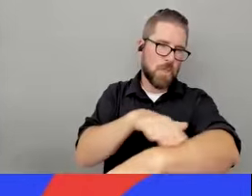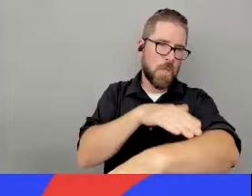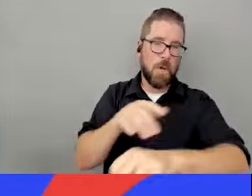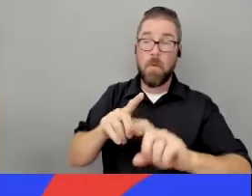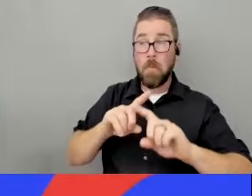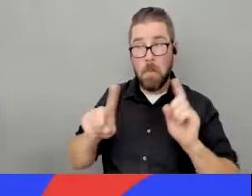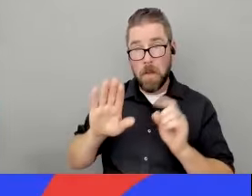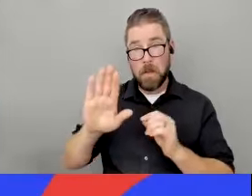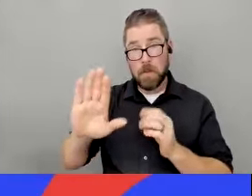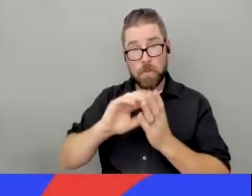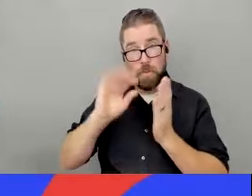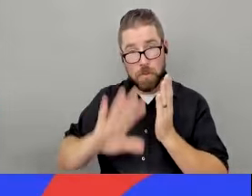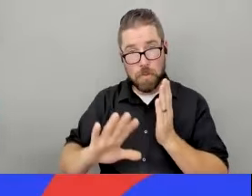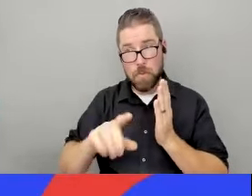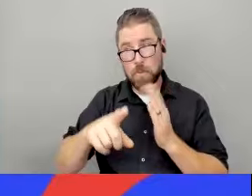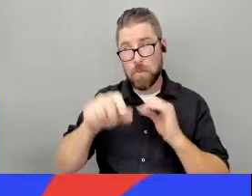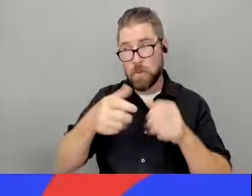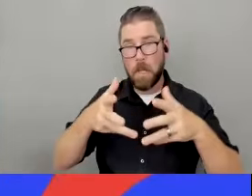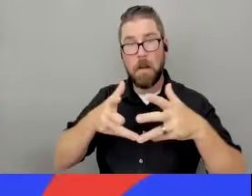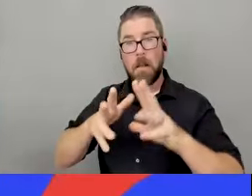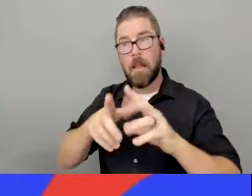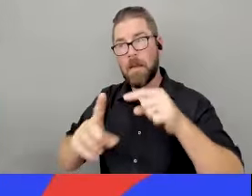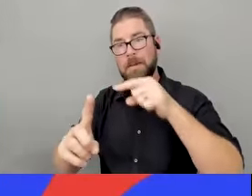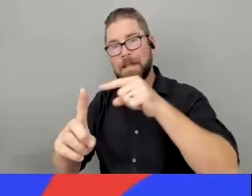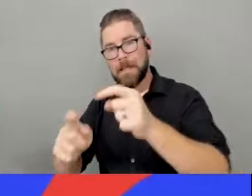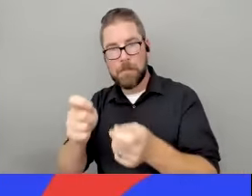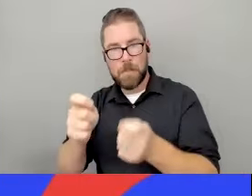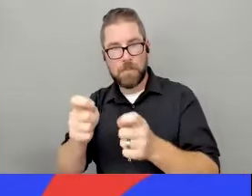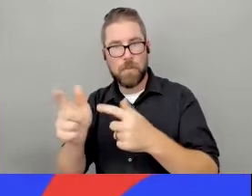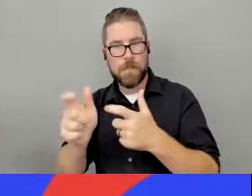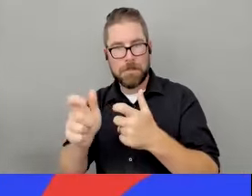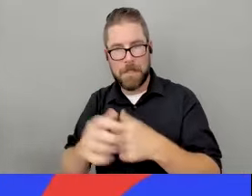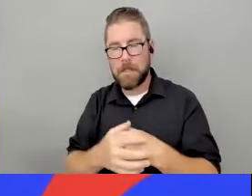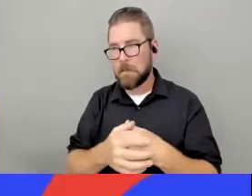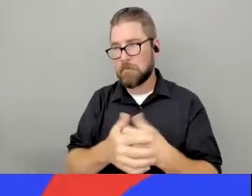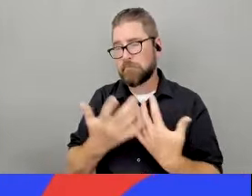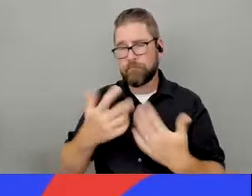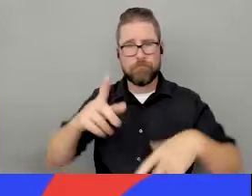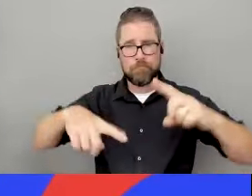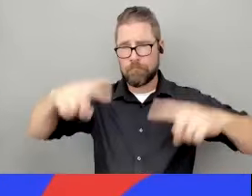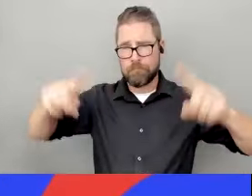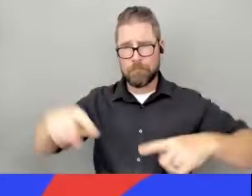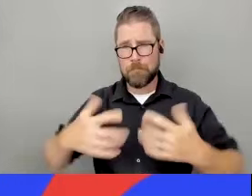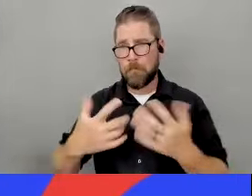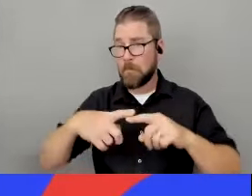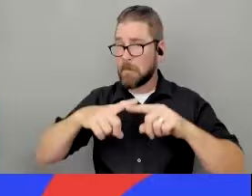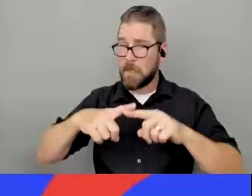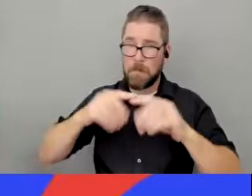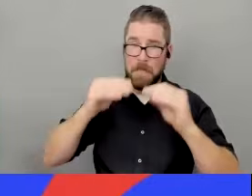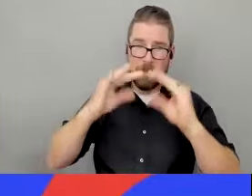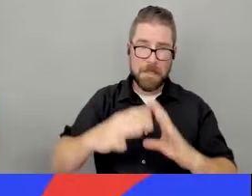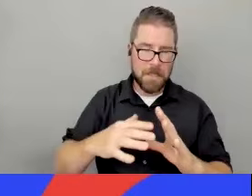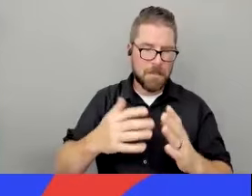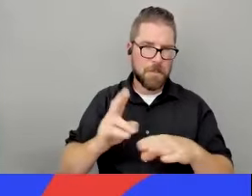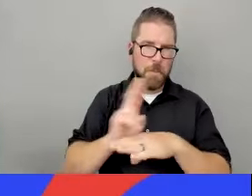There's a lot of variabilities there. I think, that's going to depend on how the teacher uses it. Maybe they do a